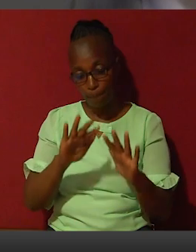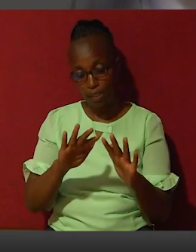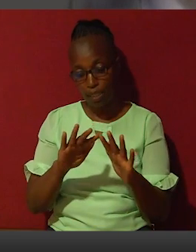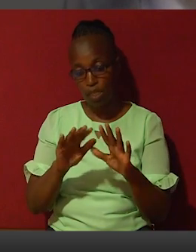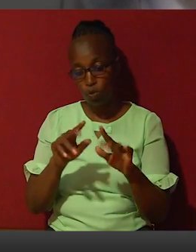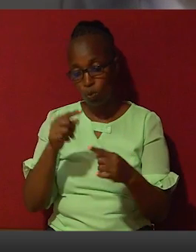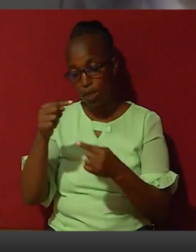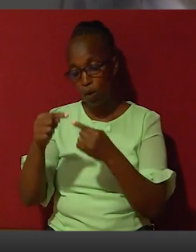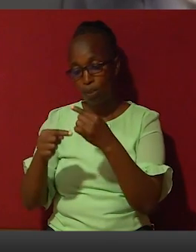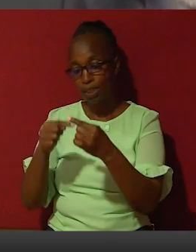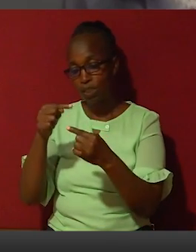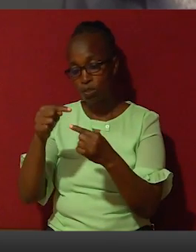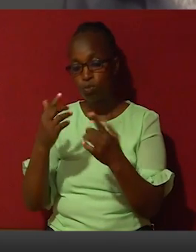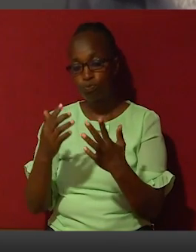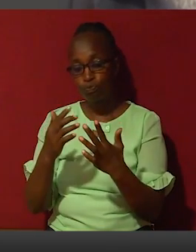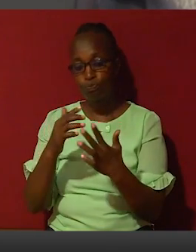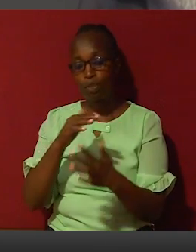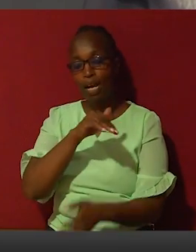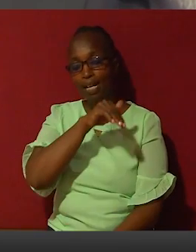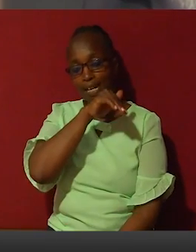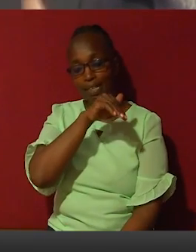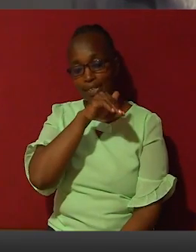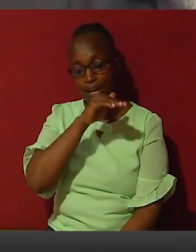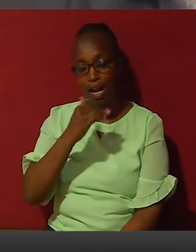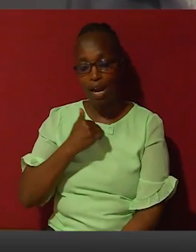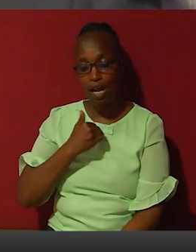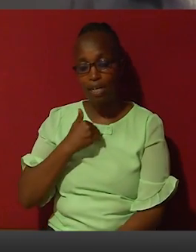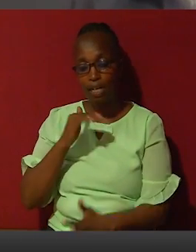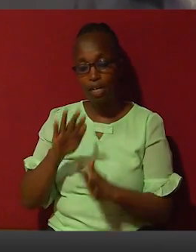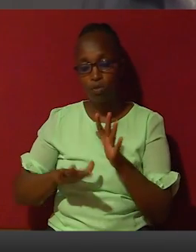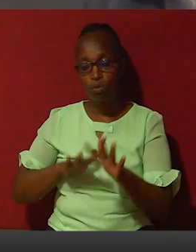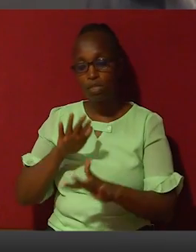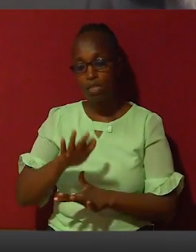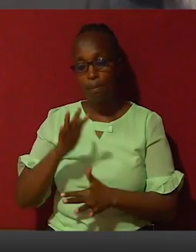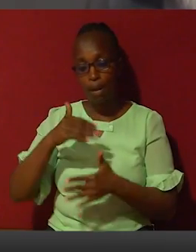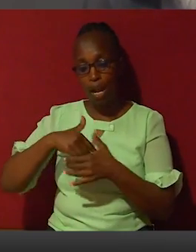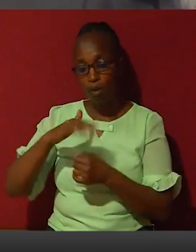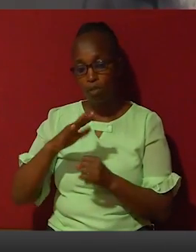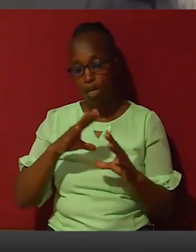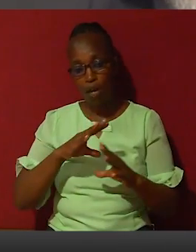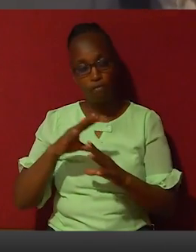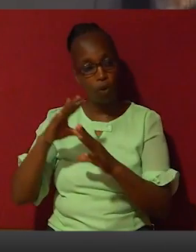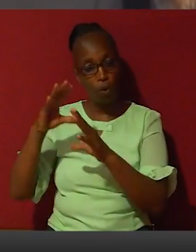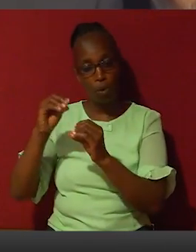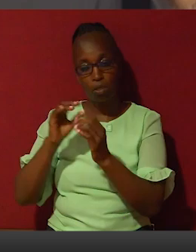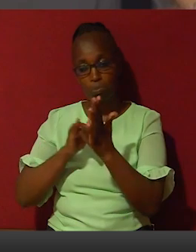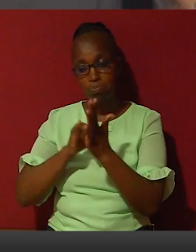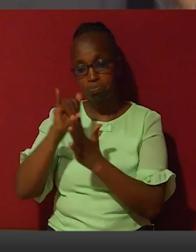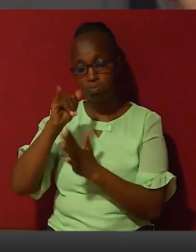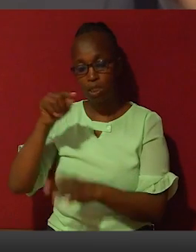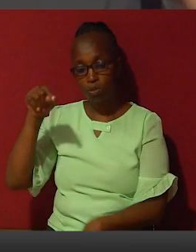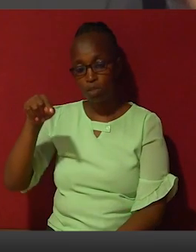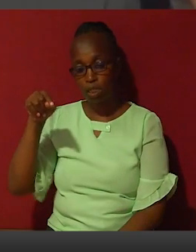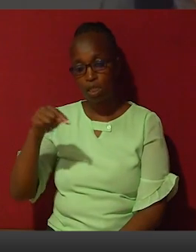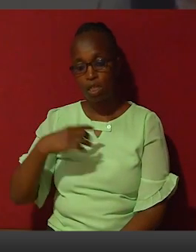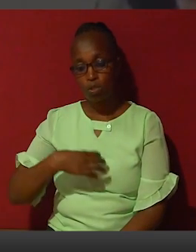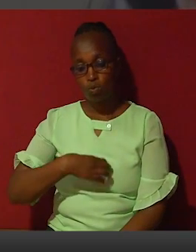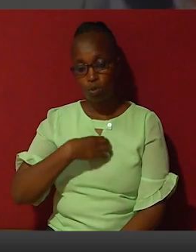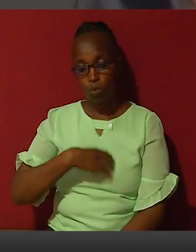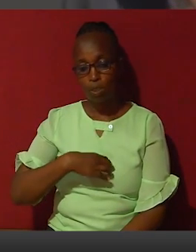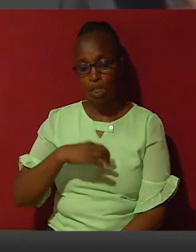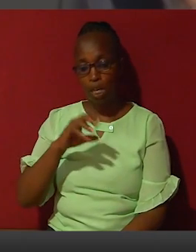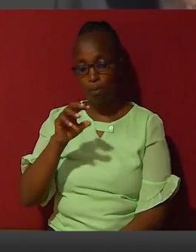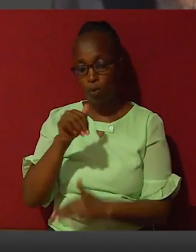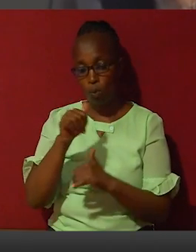is going to be, in fact, the Honorable Raila Odinga has had to step out. He's going to catch a flight today, and we wish them all the best